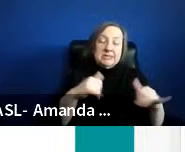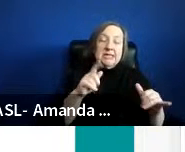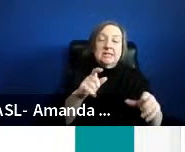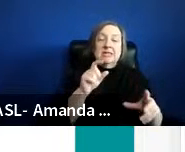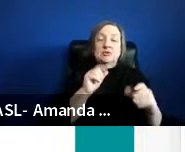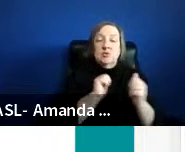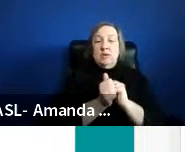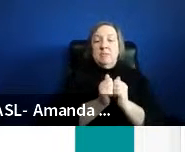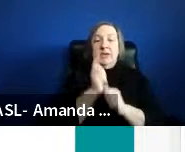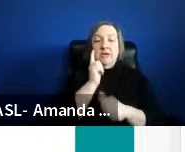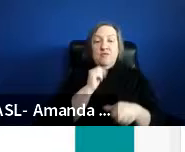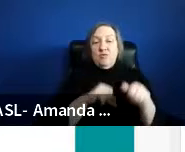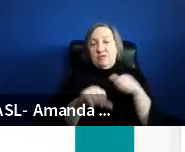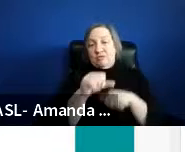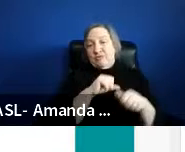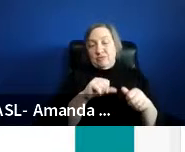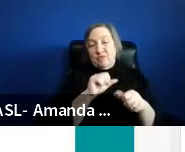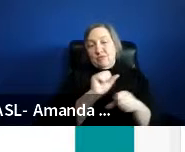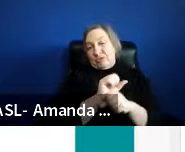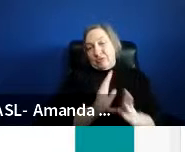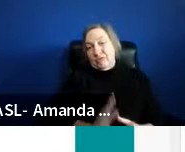this workforce. Next slide.